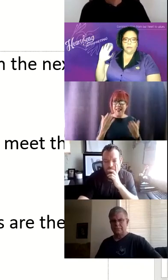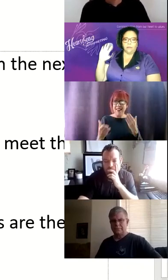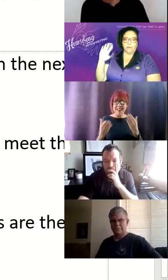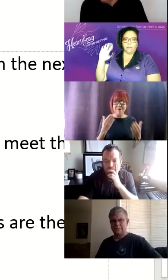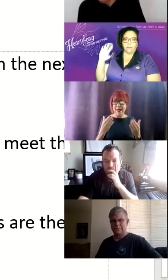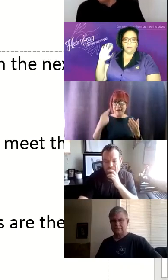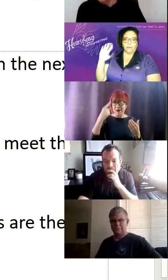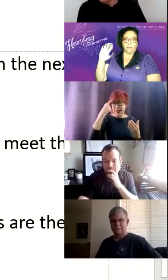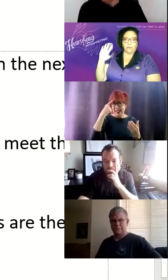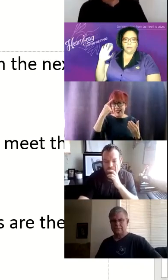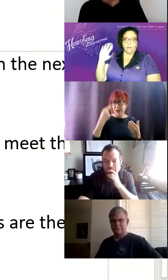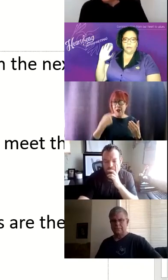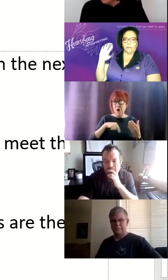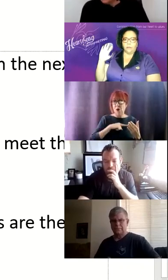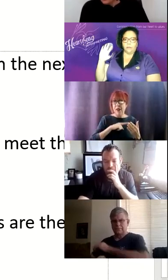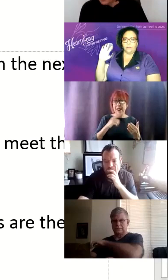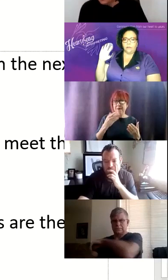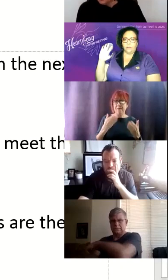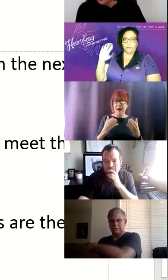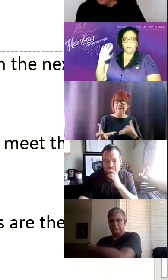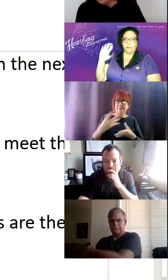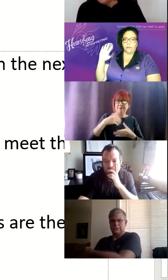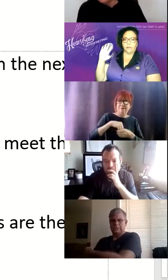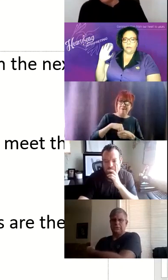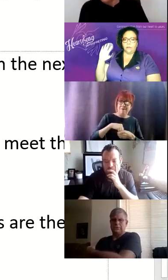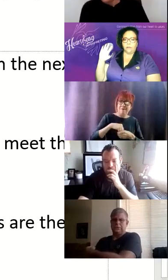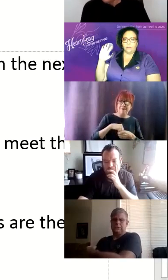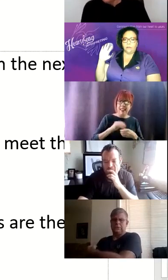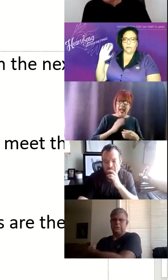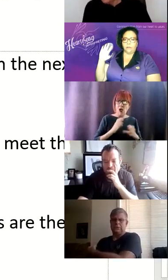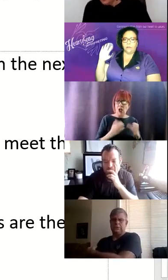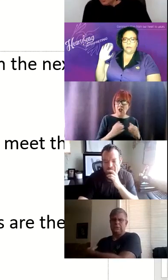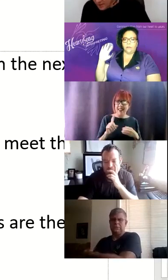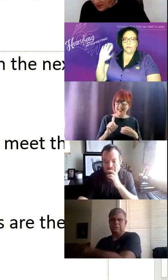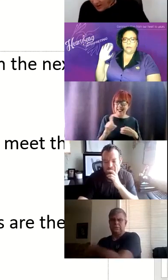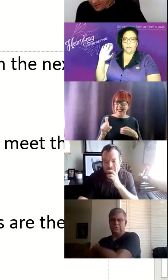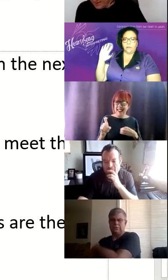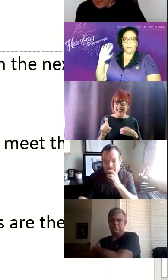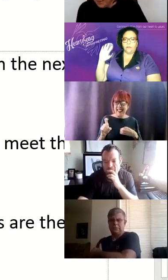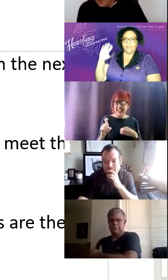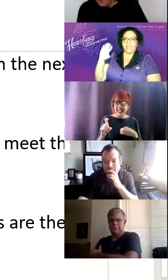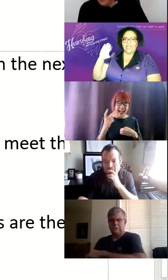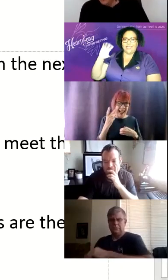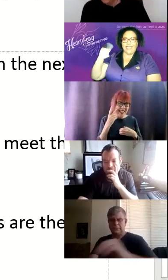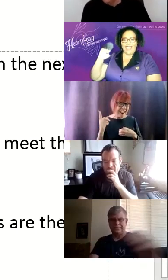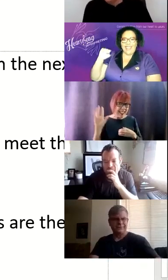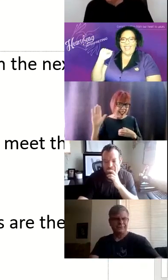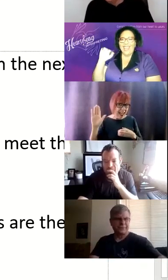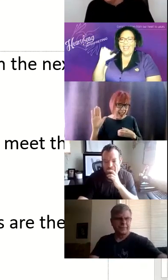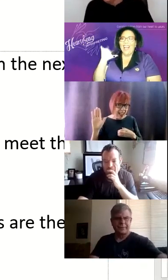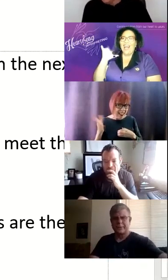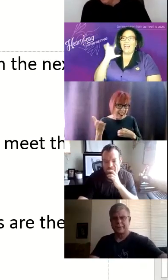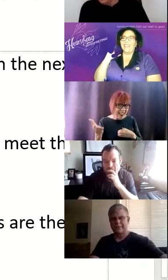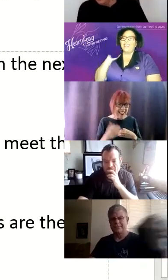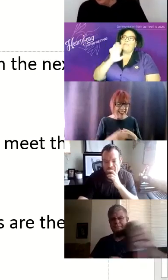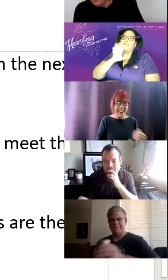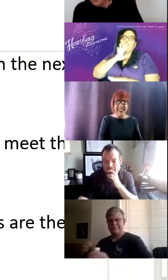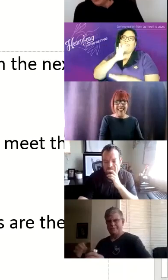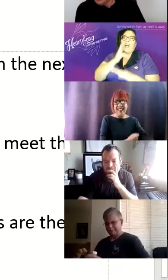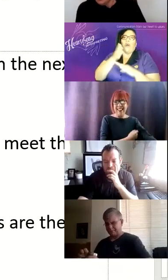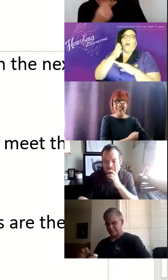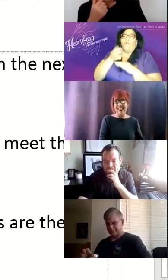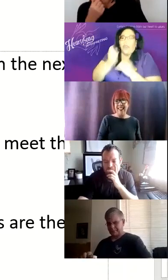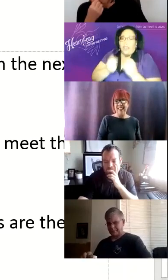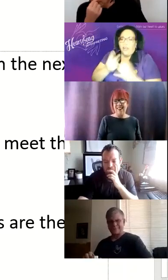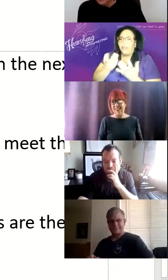about that we might want to consider adding to our courses? And I do see a hand up, so. I just didn't want to